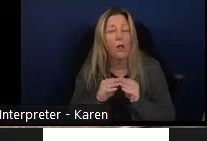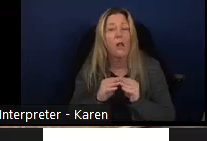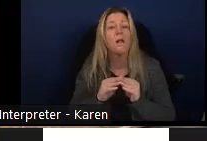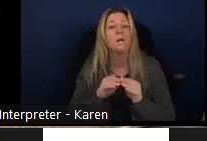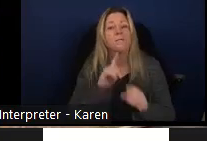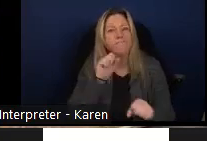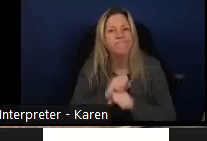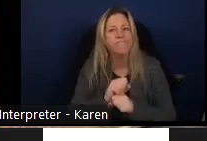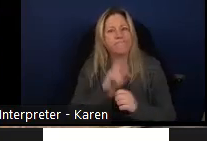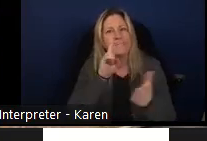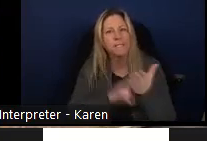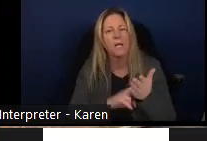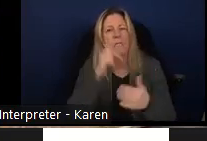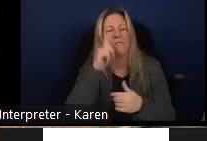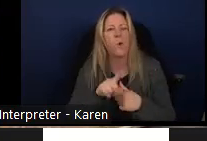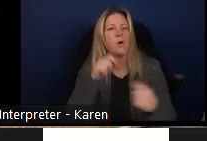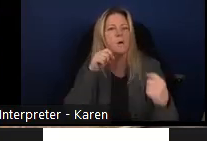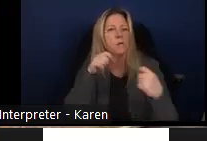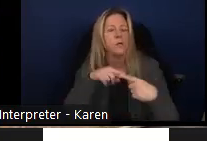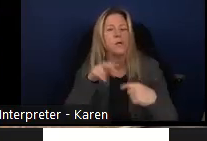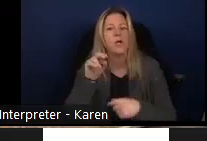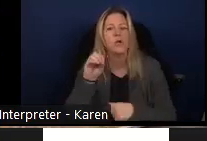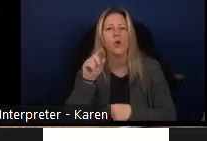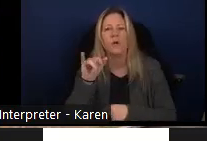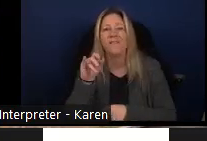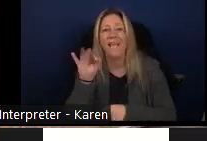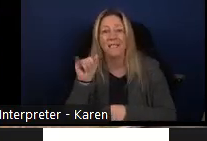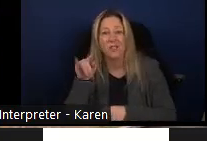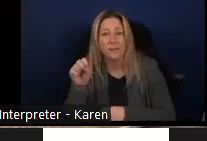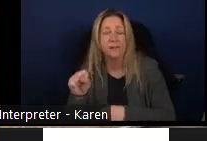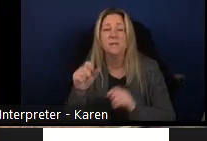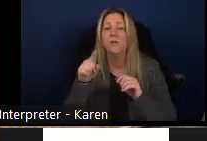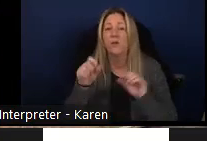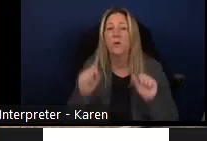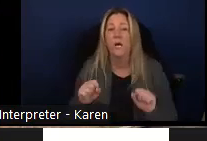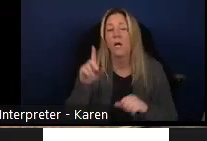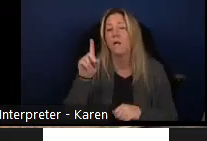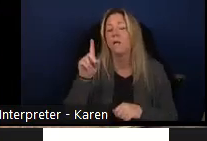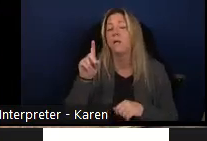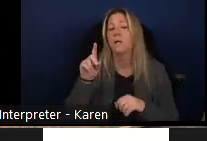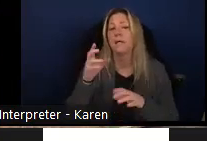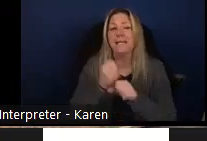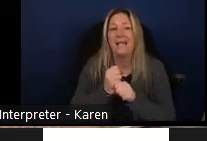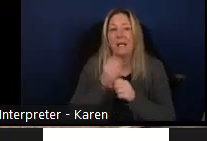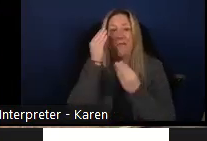up for notifications on our DITO website so that you can see and get notifications of when opportunities become